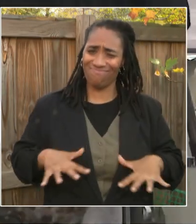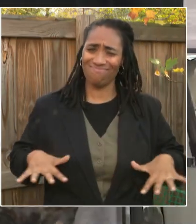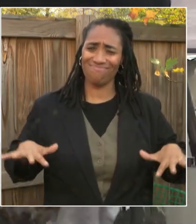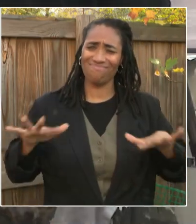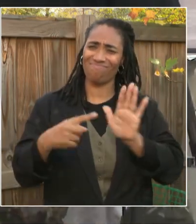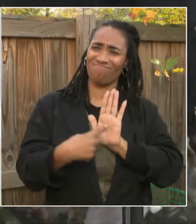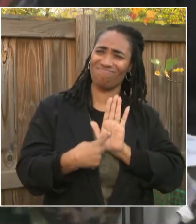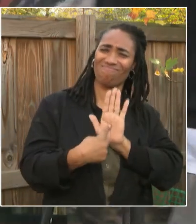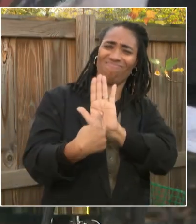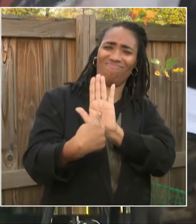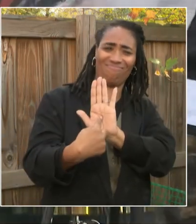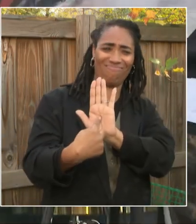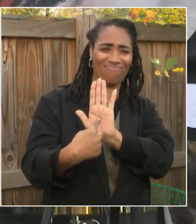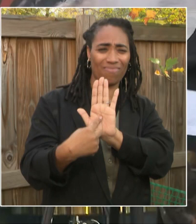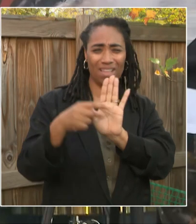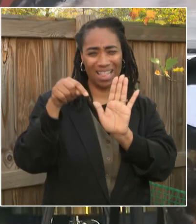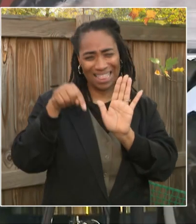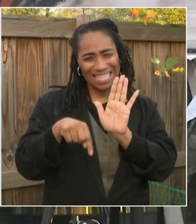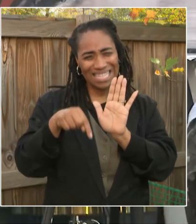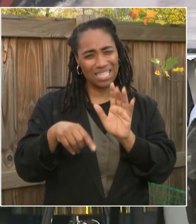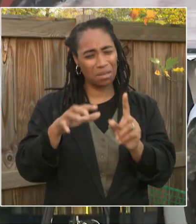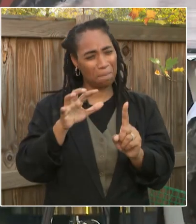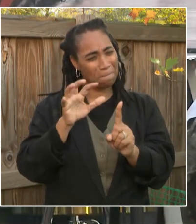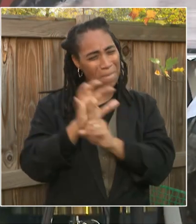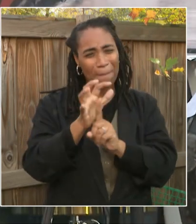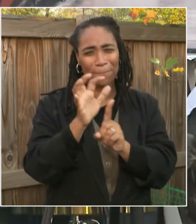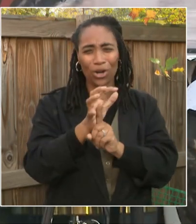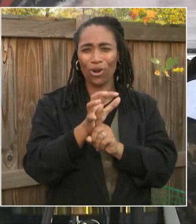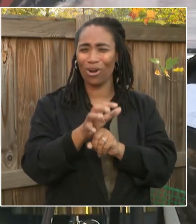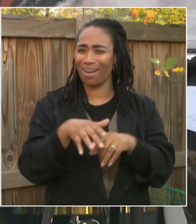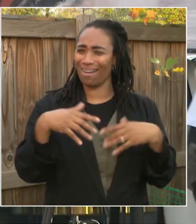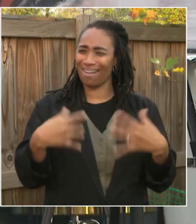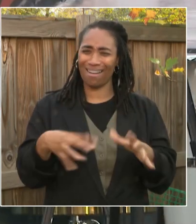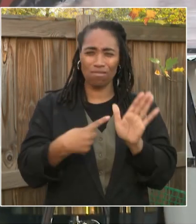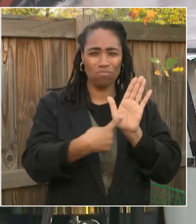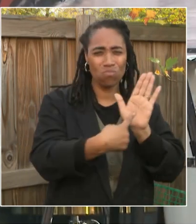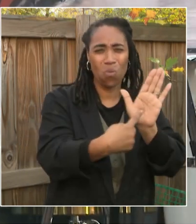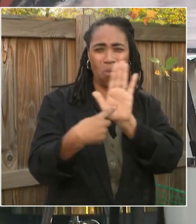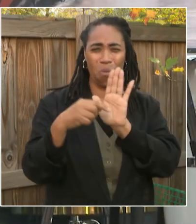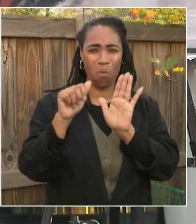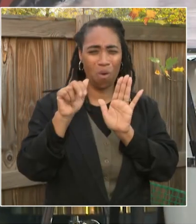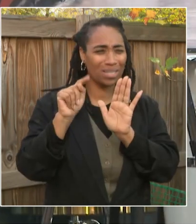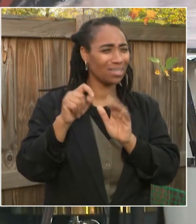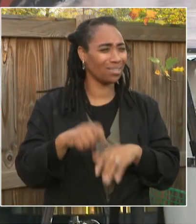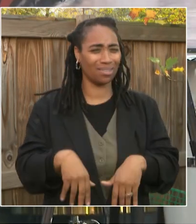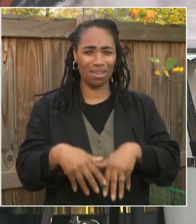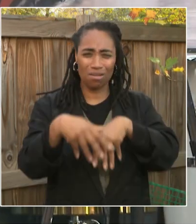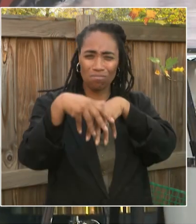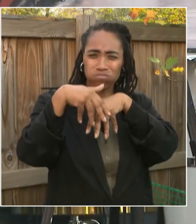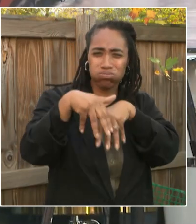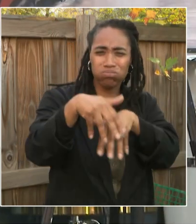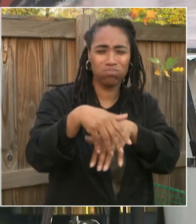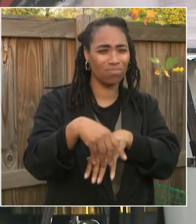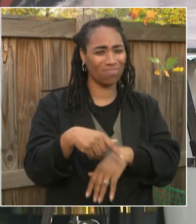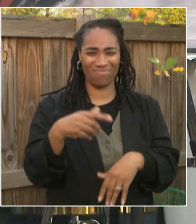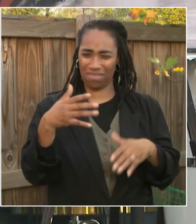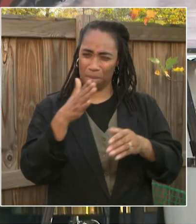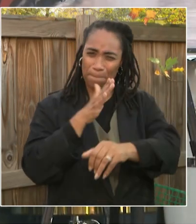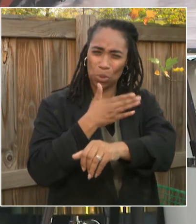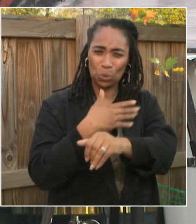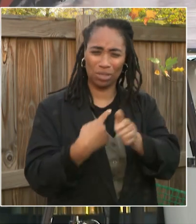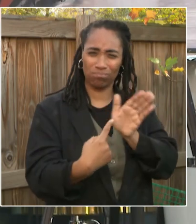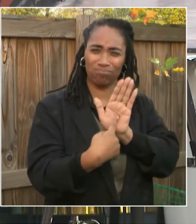widespread, I think, impromptu demonstrations of what DC is all about and what go-go music is all about. It also inspired me